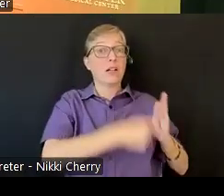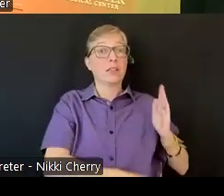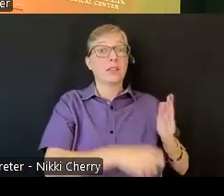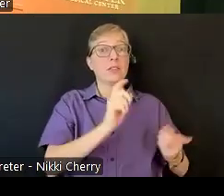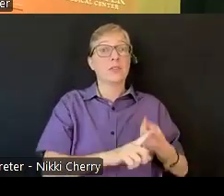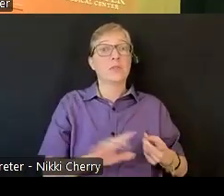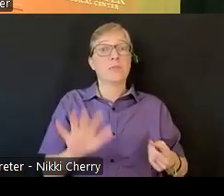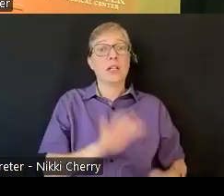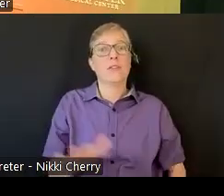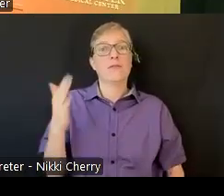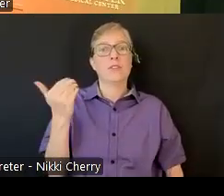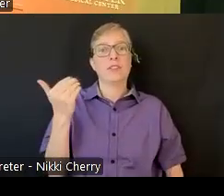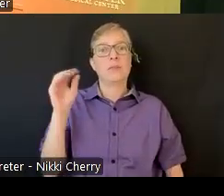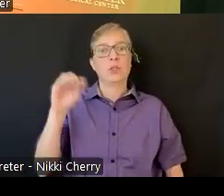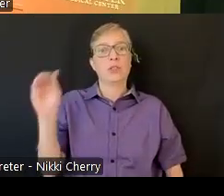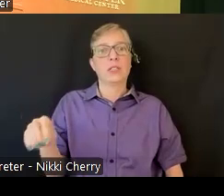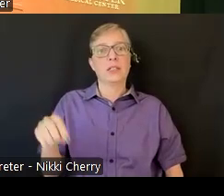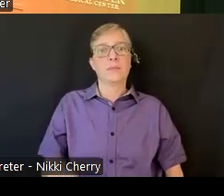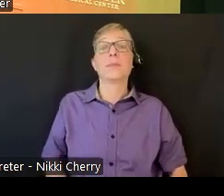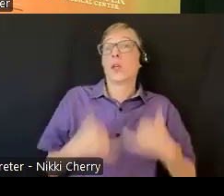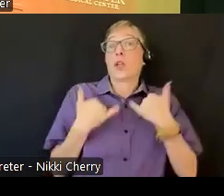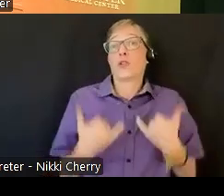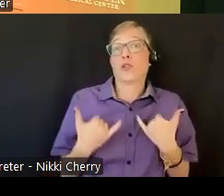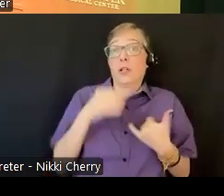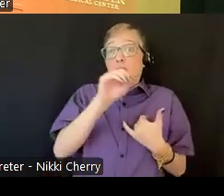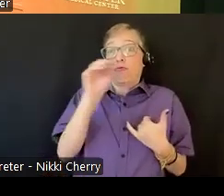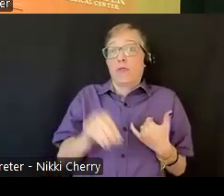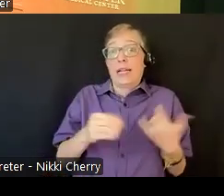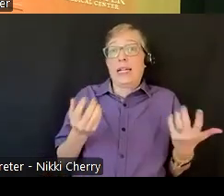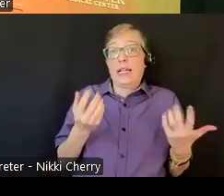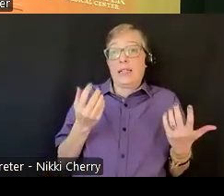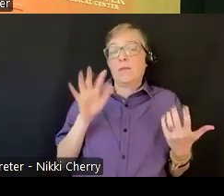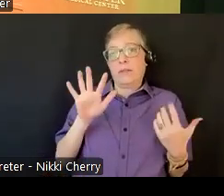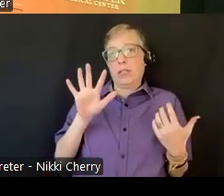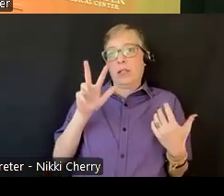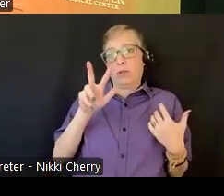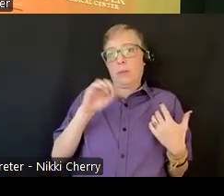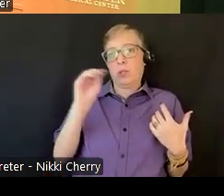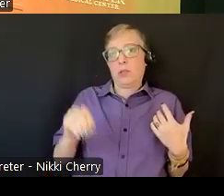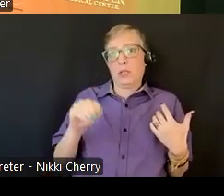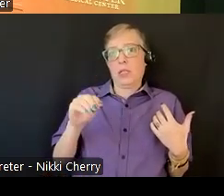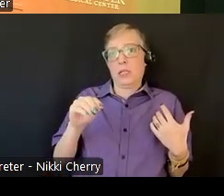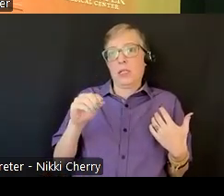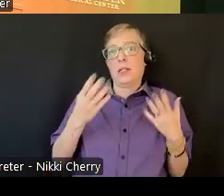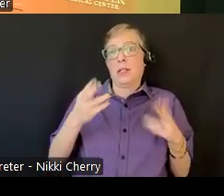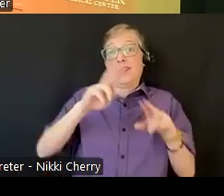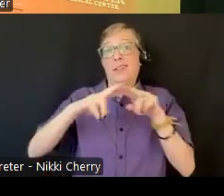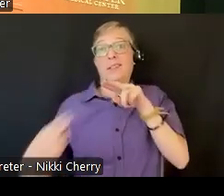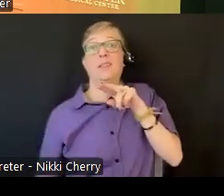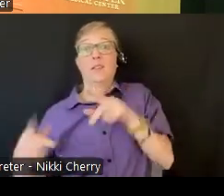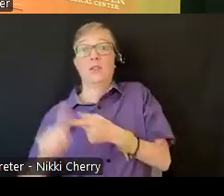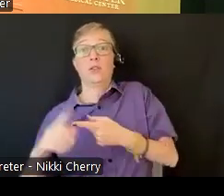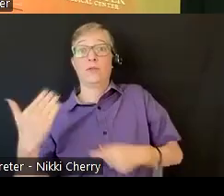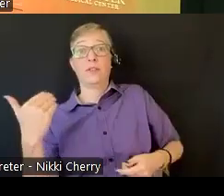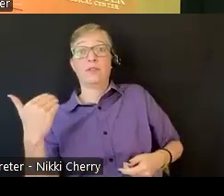So 53% is our current rate at University of Rochester. If it's reduced down to 15%,